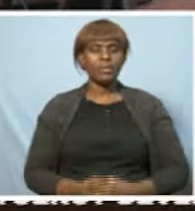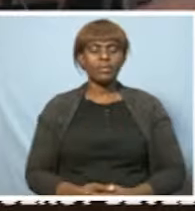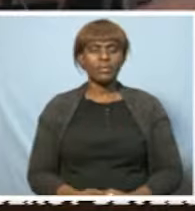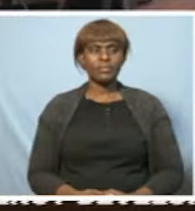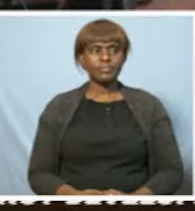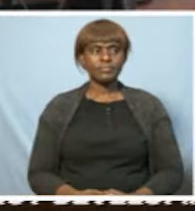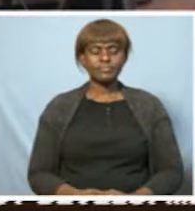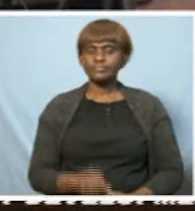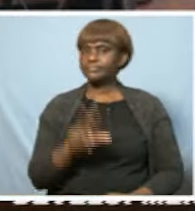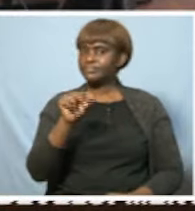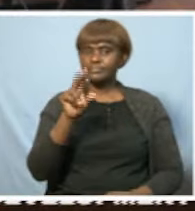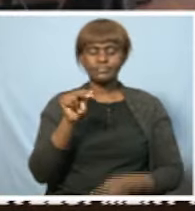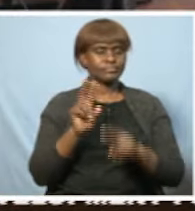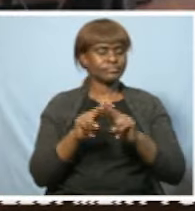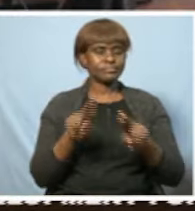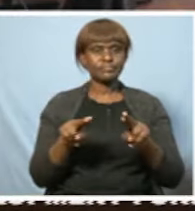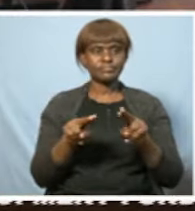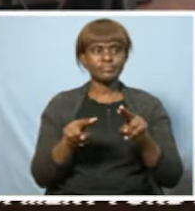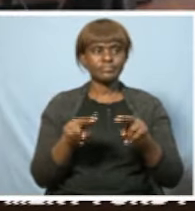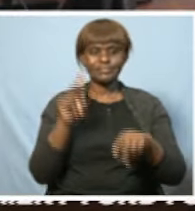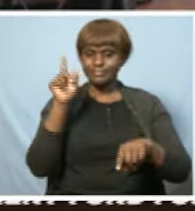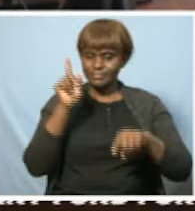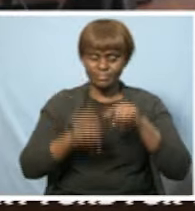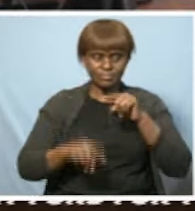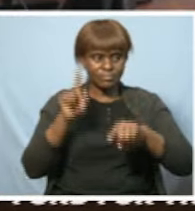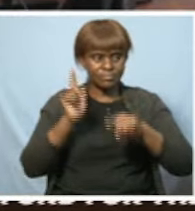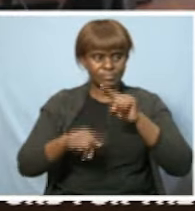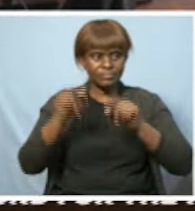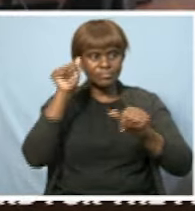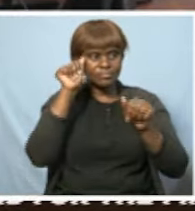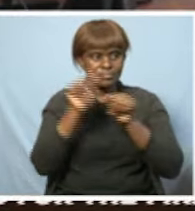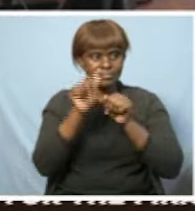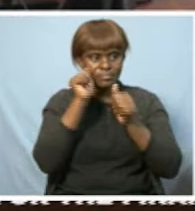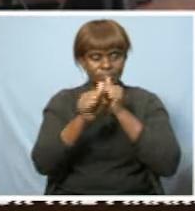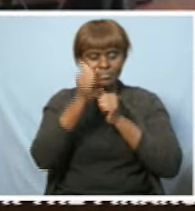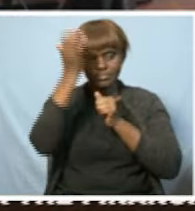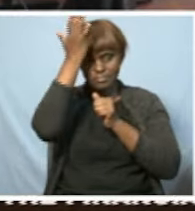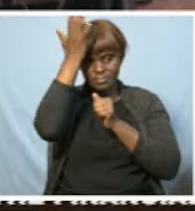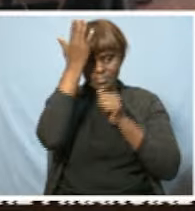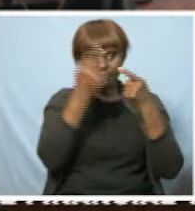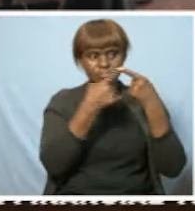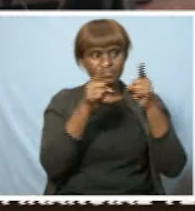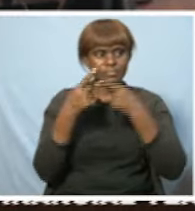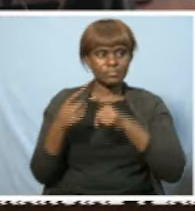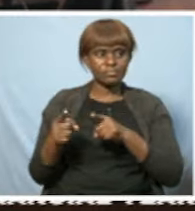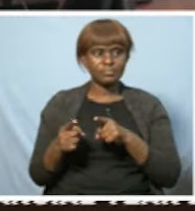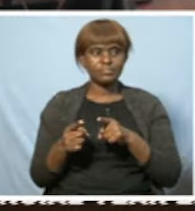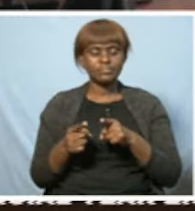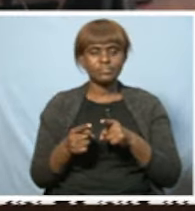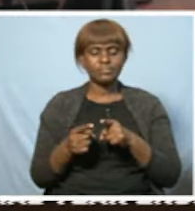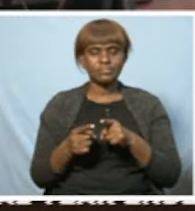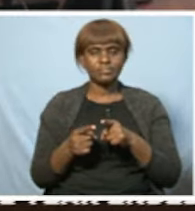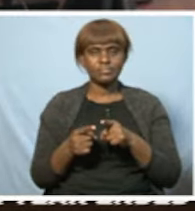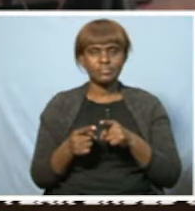No, Chair. It couldn't be binding because the dates are differing.